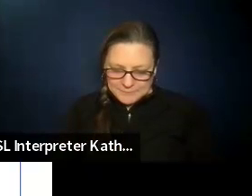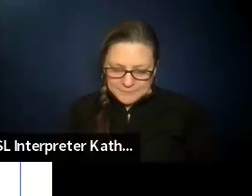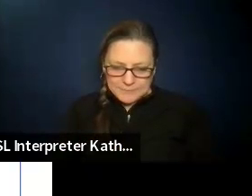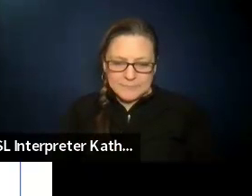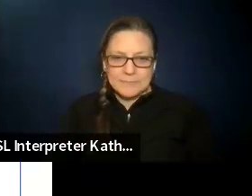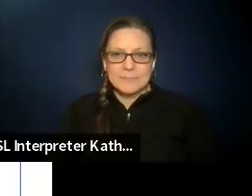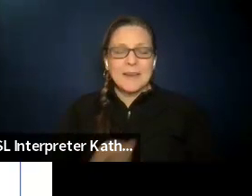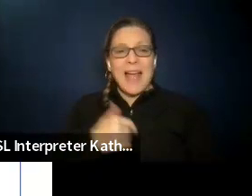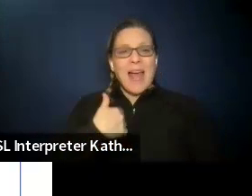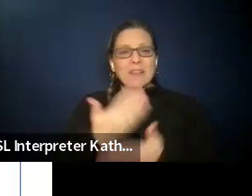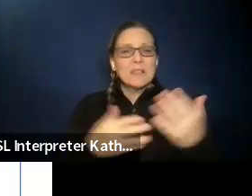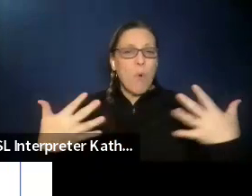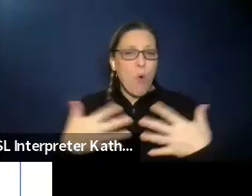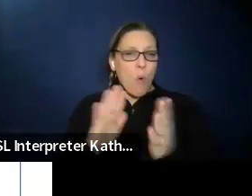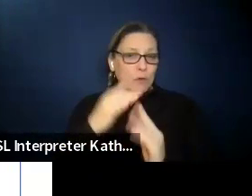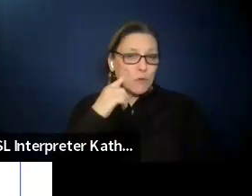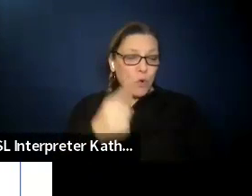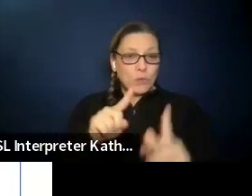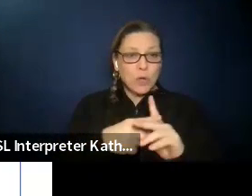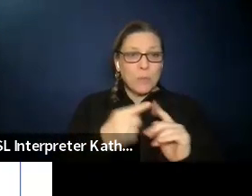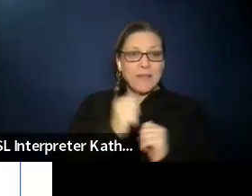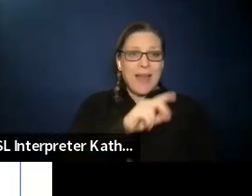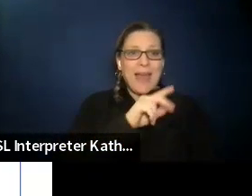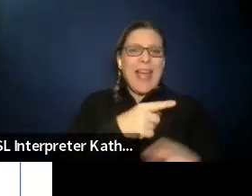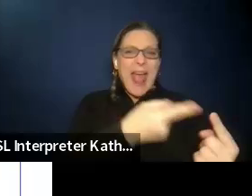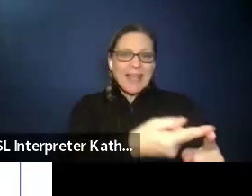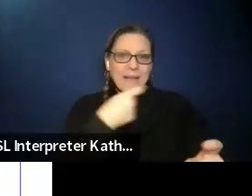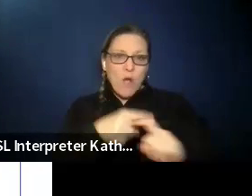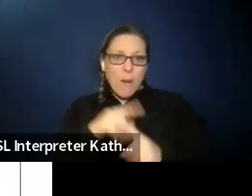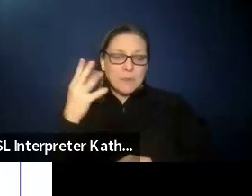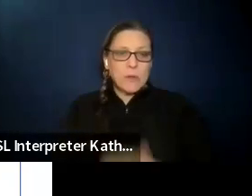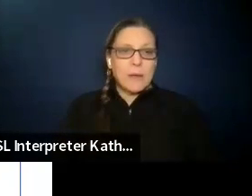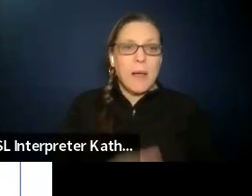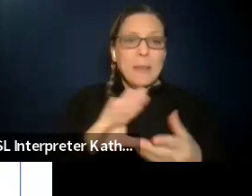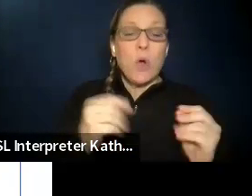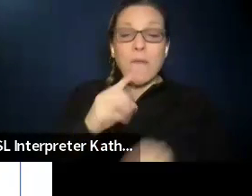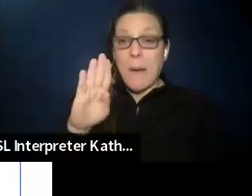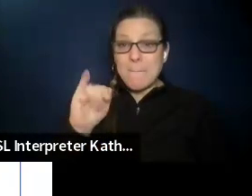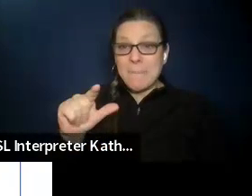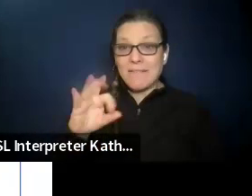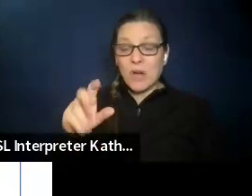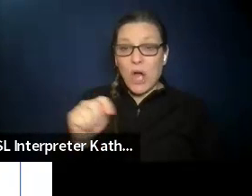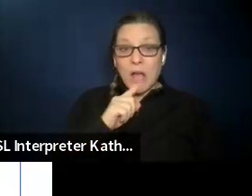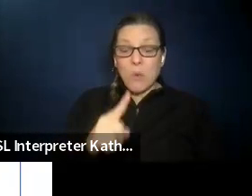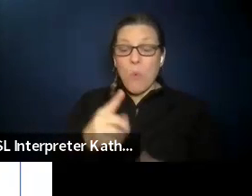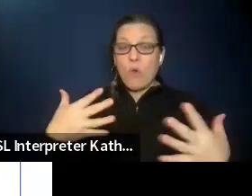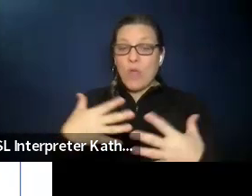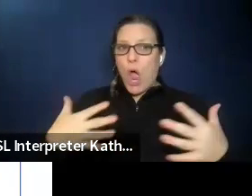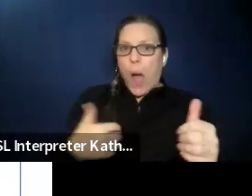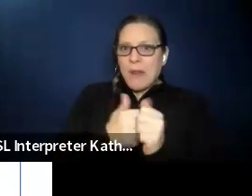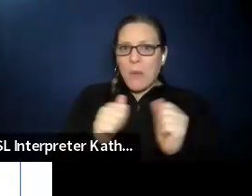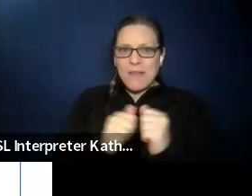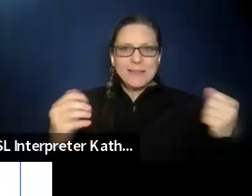I have a few horror books for you, starting with It Came from the Trees. The legend of Bigfoot gets a bone-chilling update in this